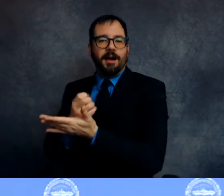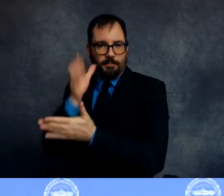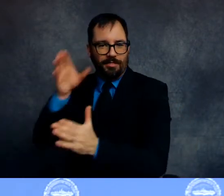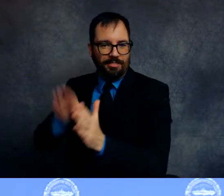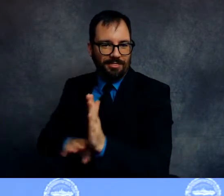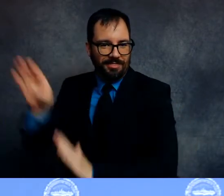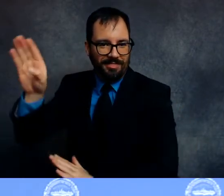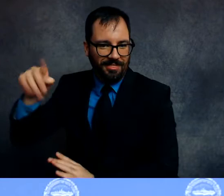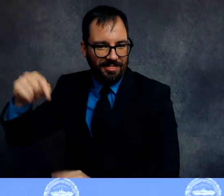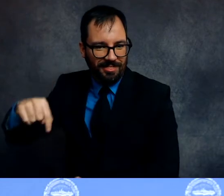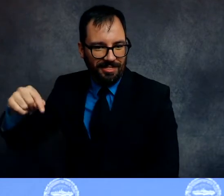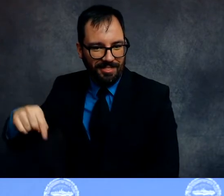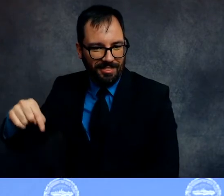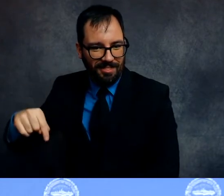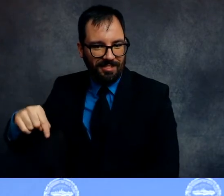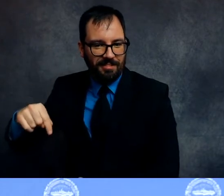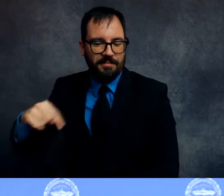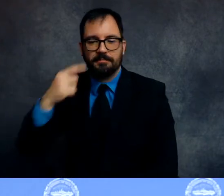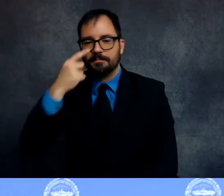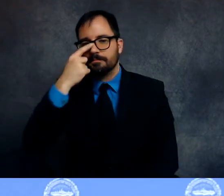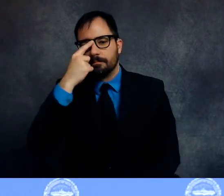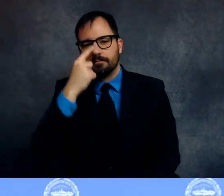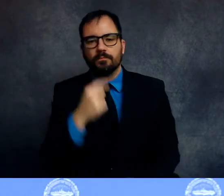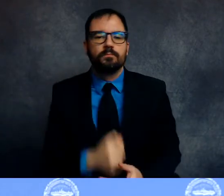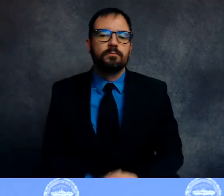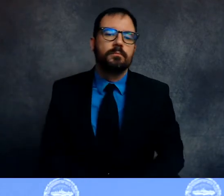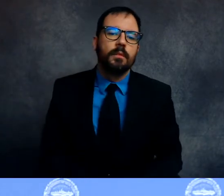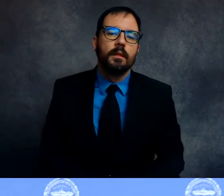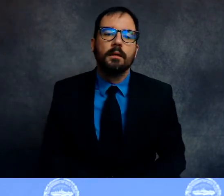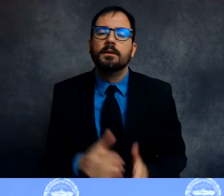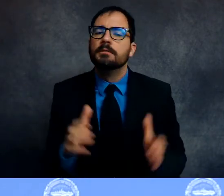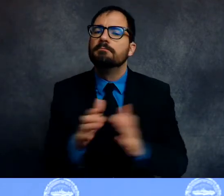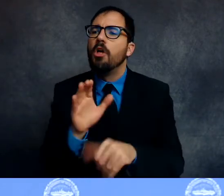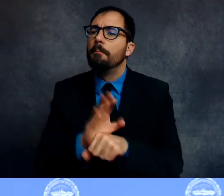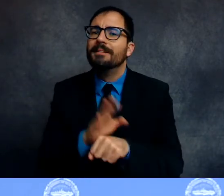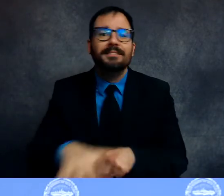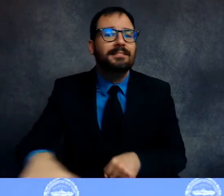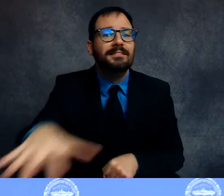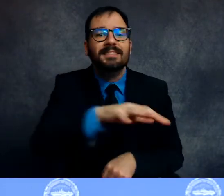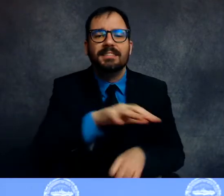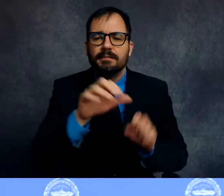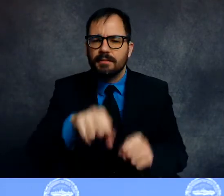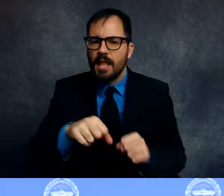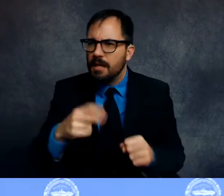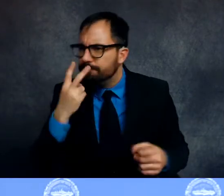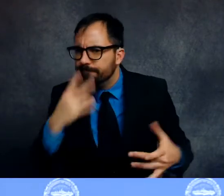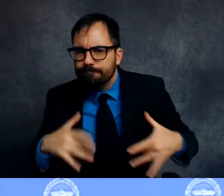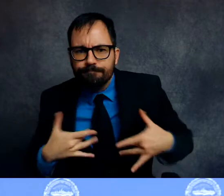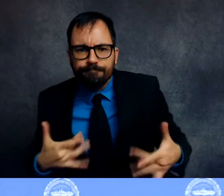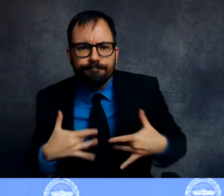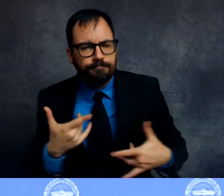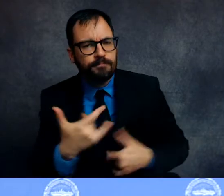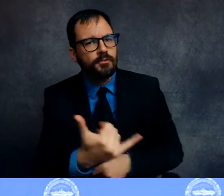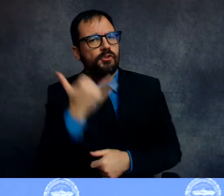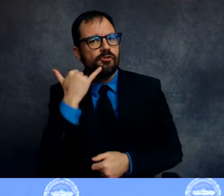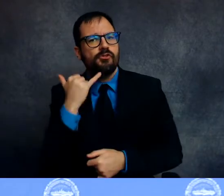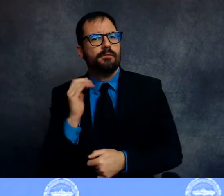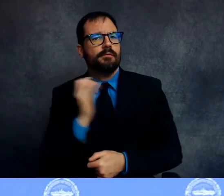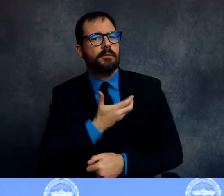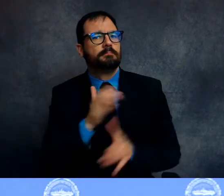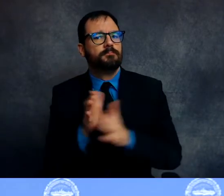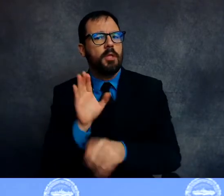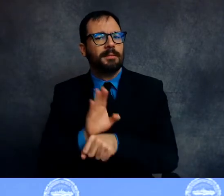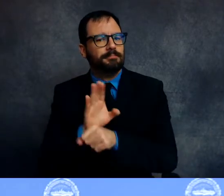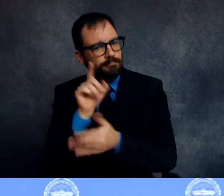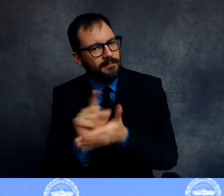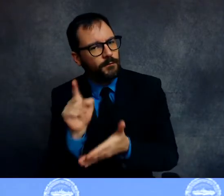our top and first priority. As always, economic recovery depends on your public health progress. That's how we'll